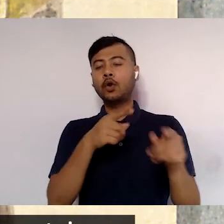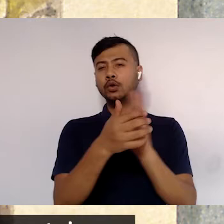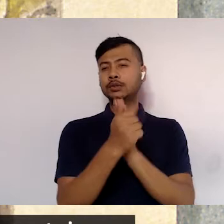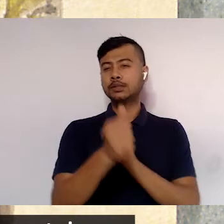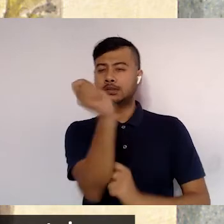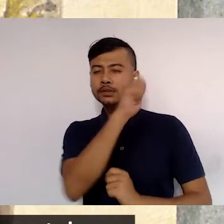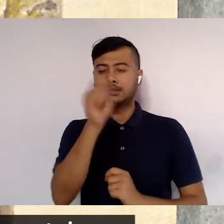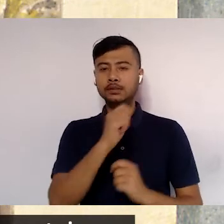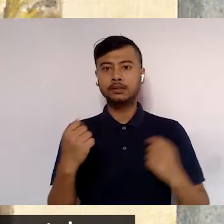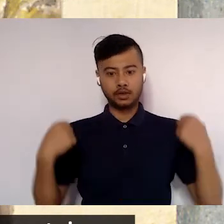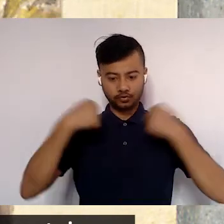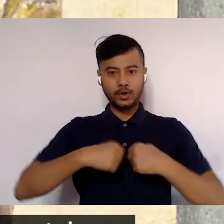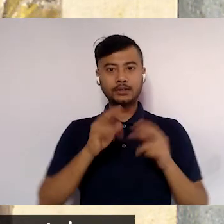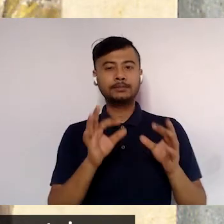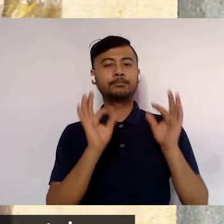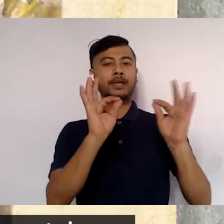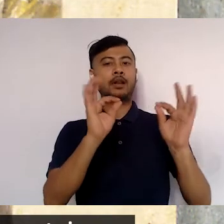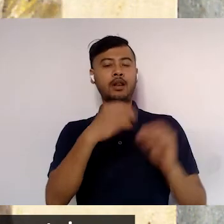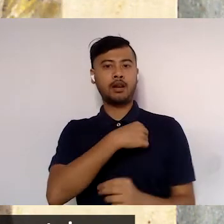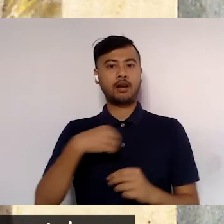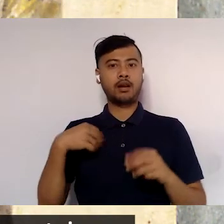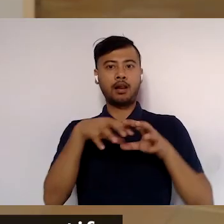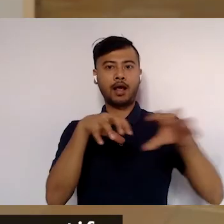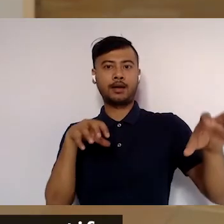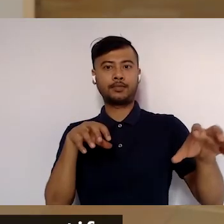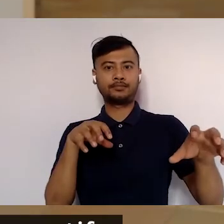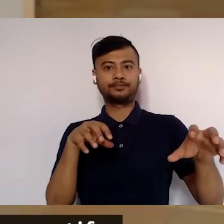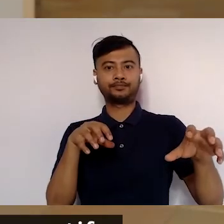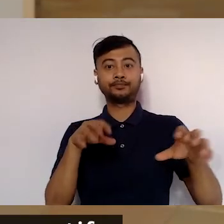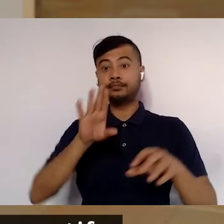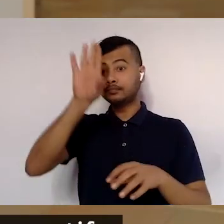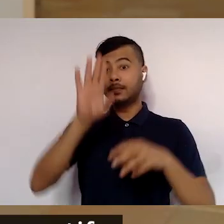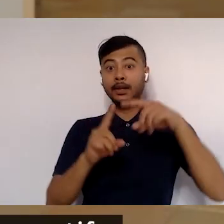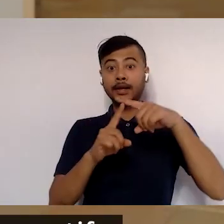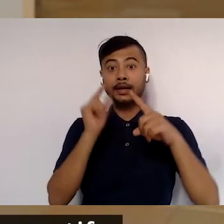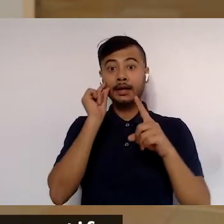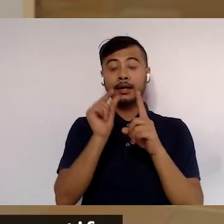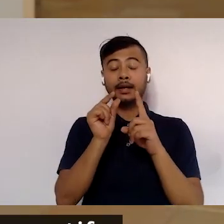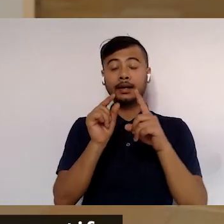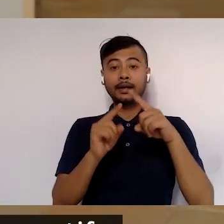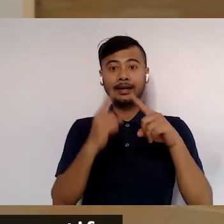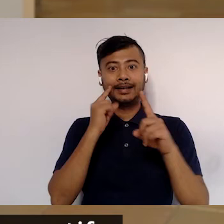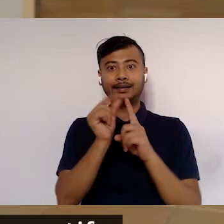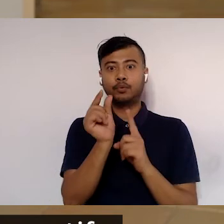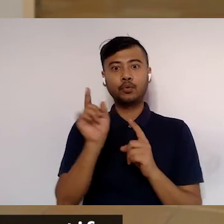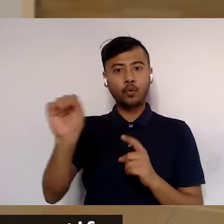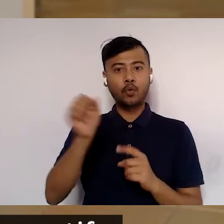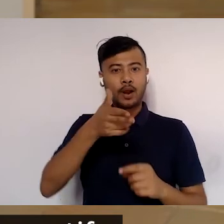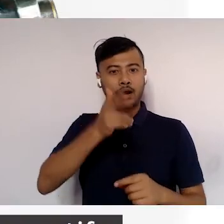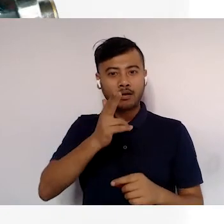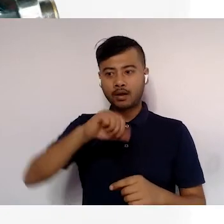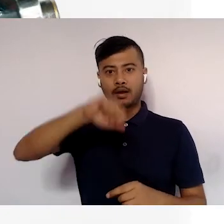wore uniforms decorated with tiger stripes. All Tipu Sultan's personal weapons are covered in tiger